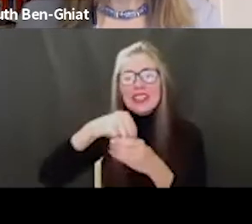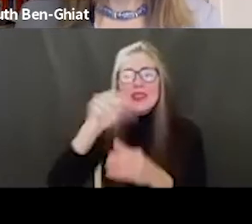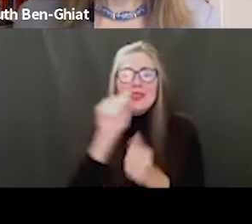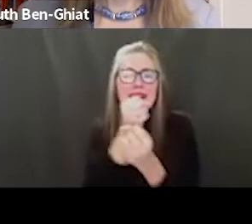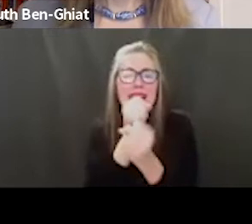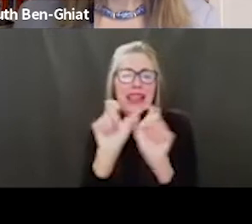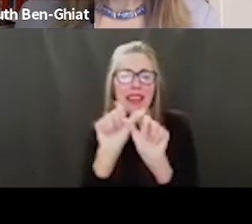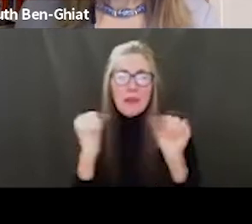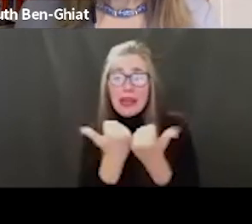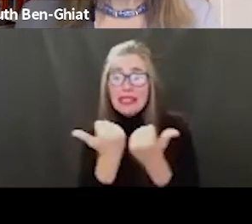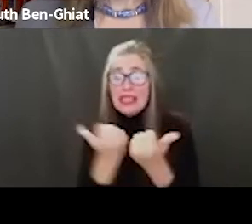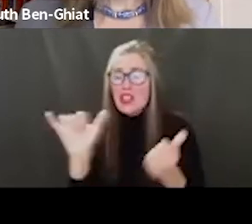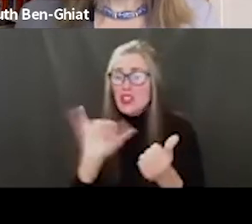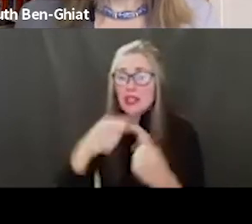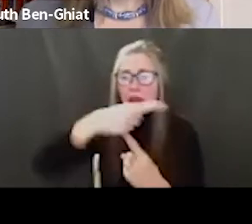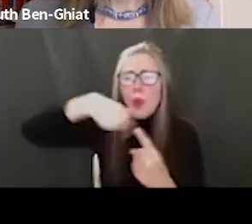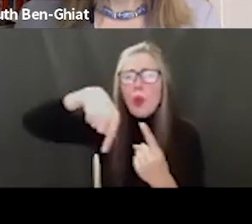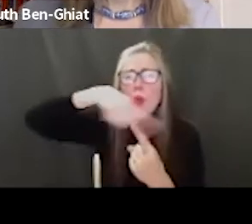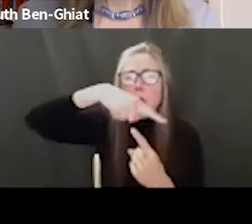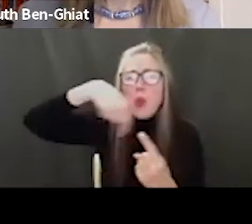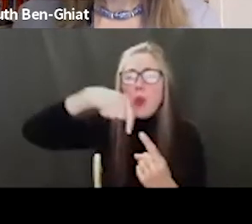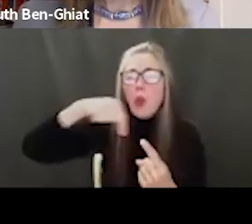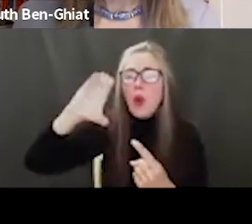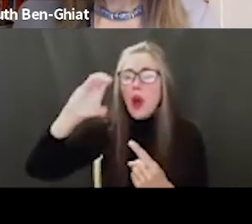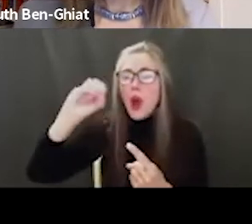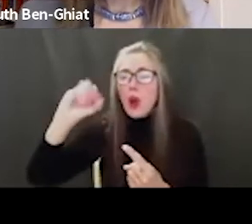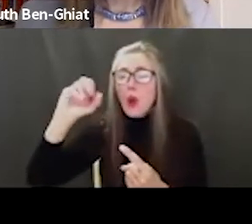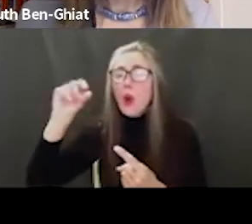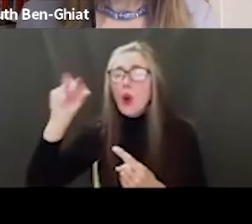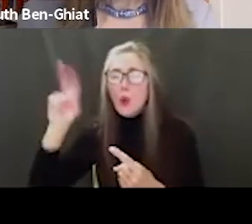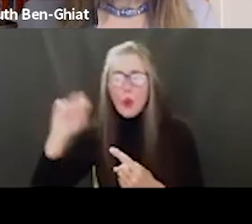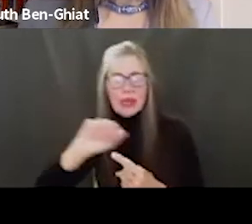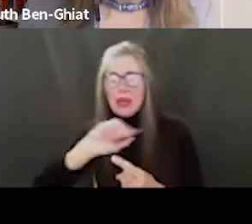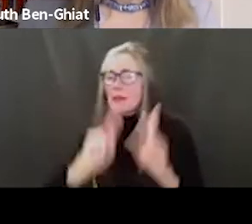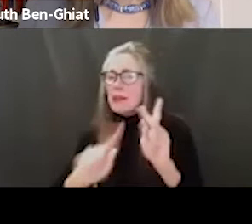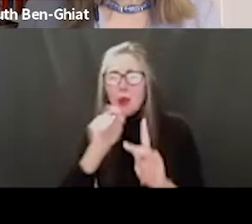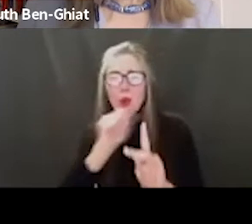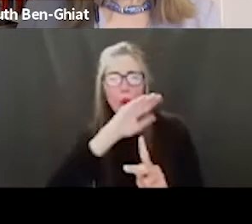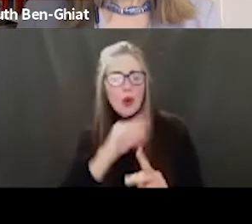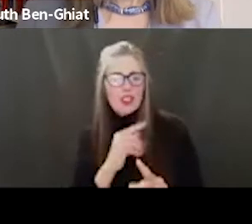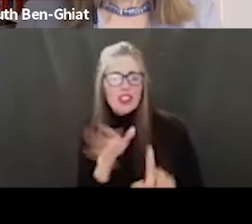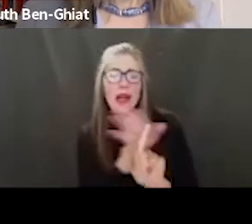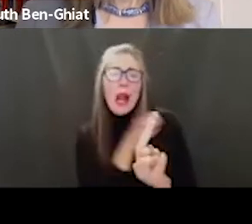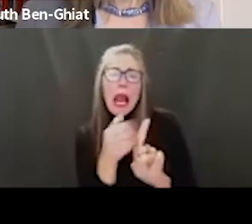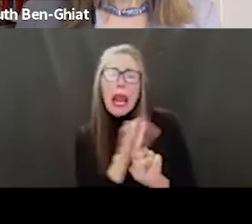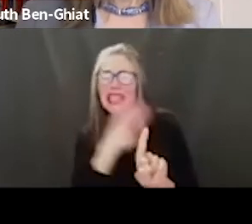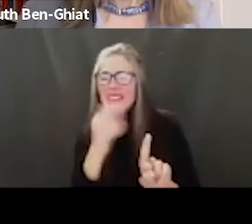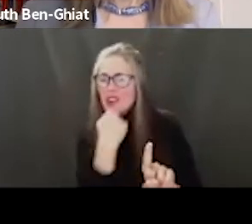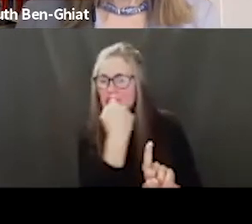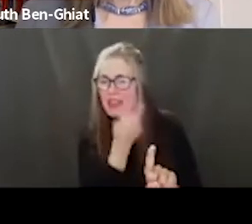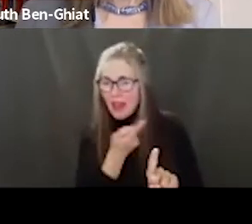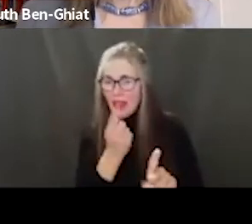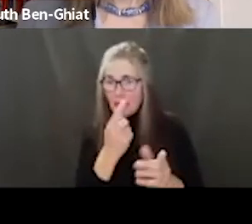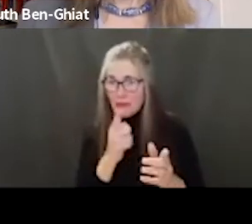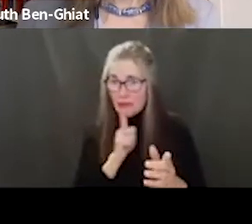I call them cocoons, people who will not tell them any truth they don't want to hear. And this, of course, encourages their